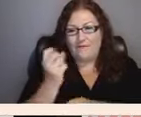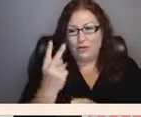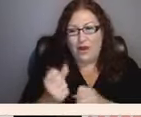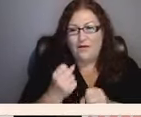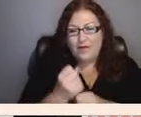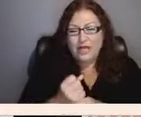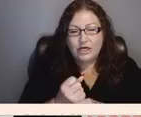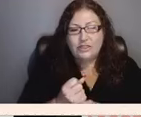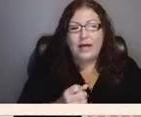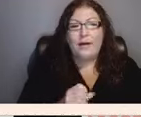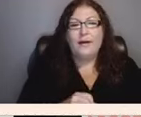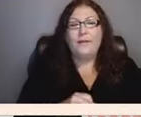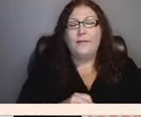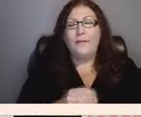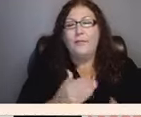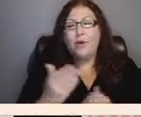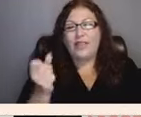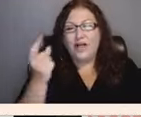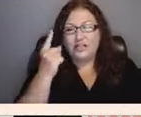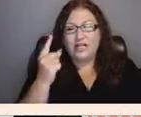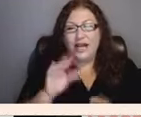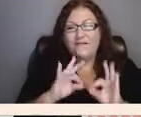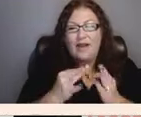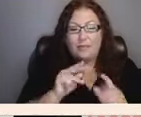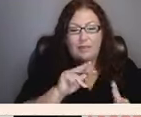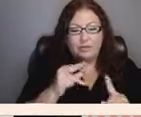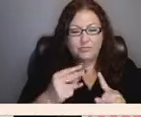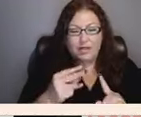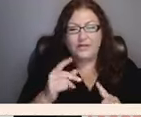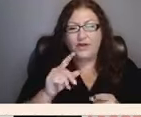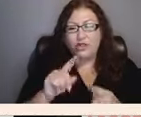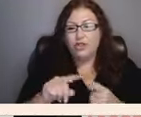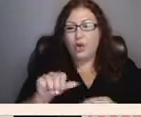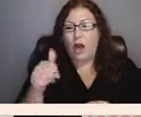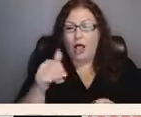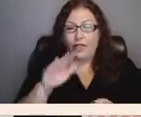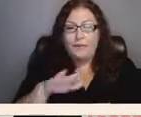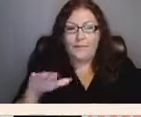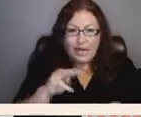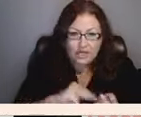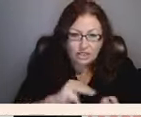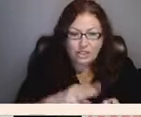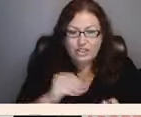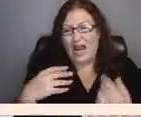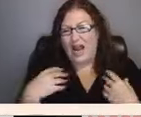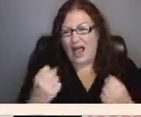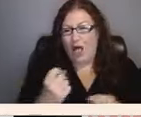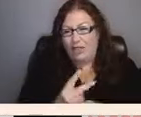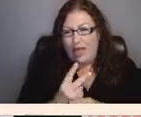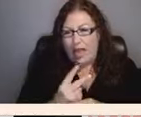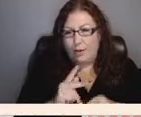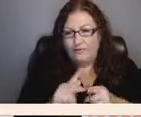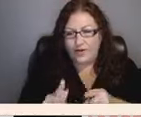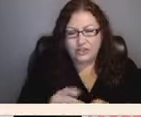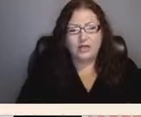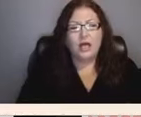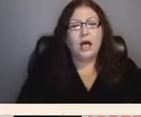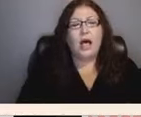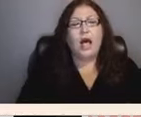family's perspective to pediatricians and to other healthcare practitioners. And then I worked for many